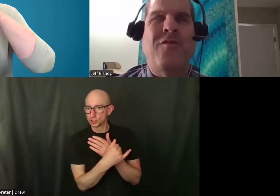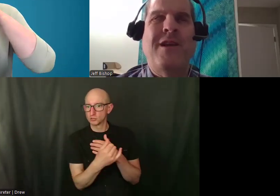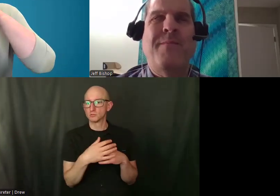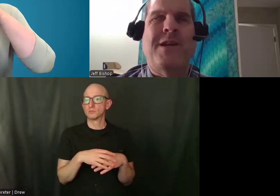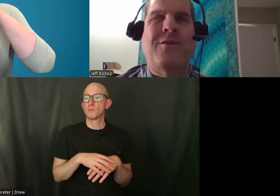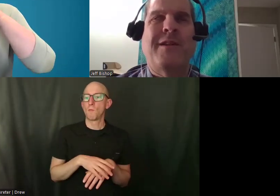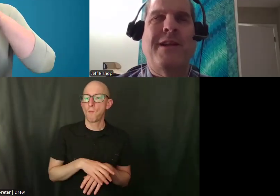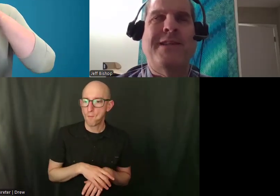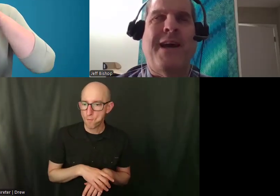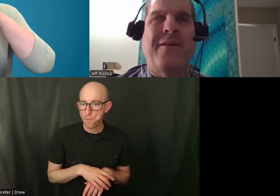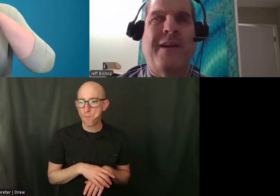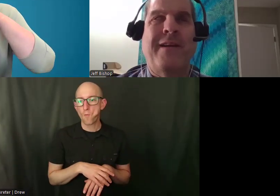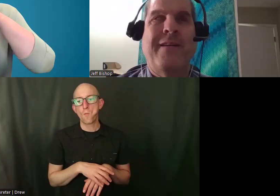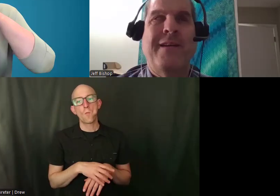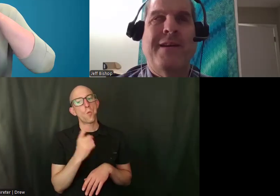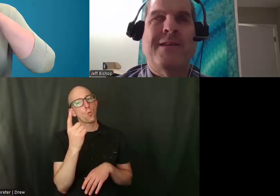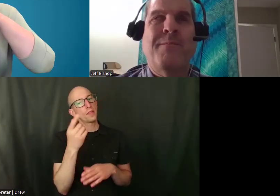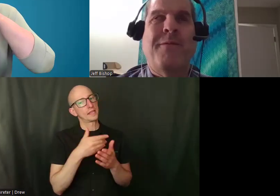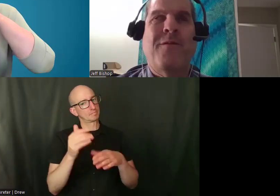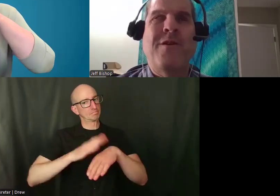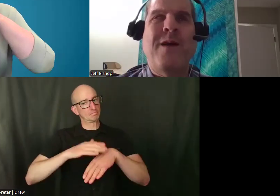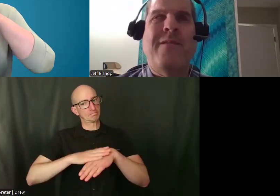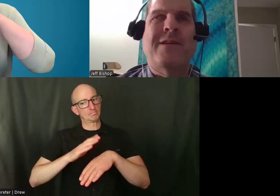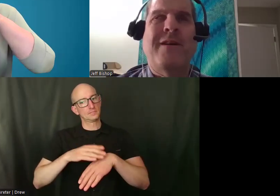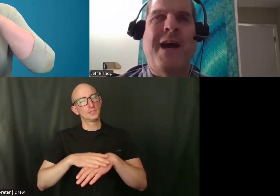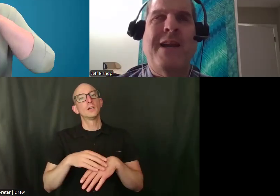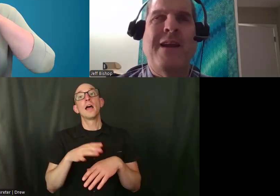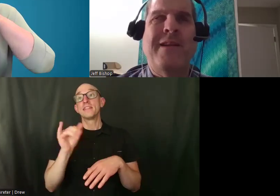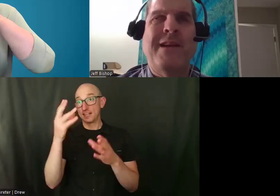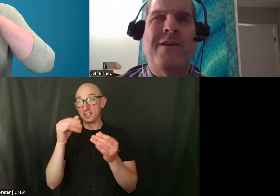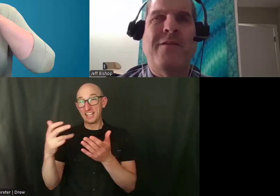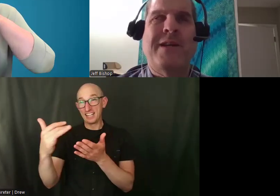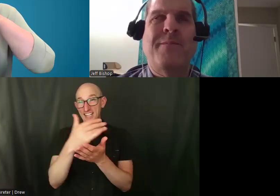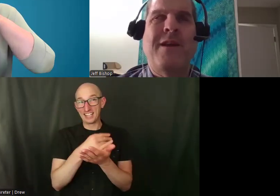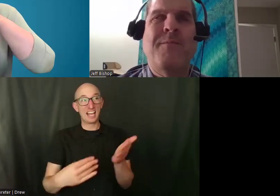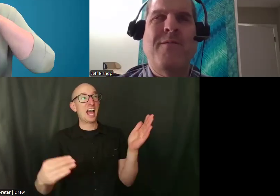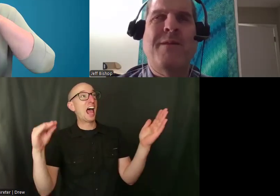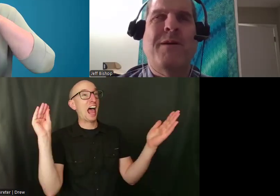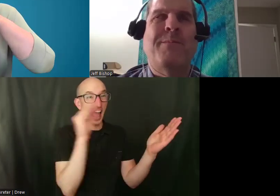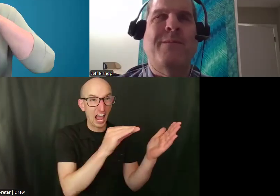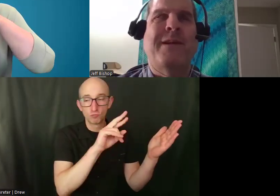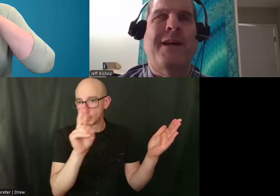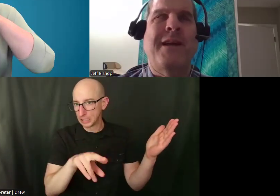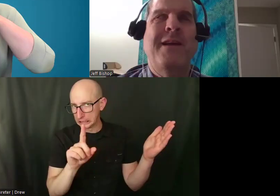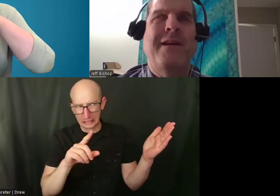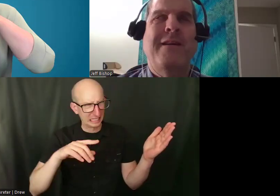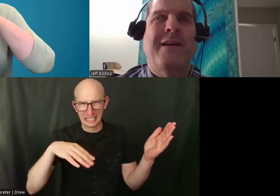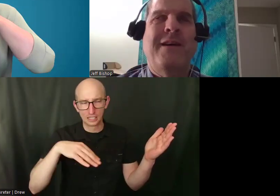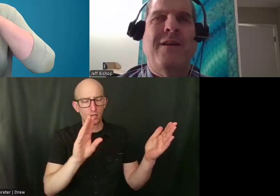that you need to make sure that it's accurate. So before you have it start adding everything to your resume, you might want to prompt something